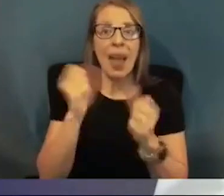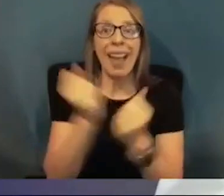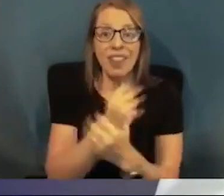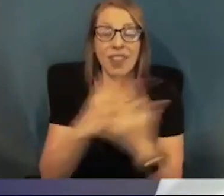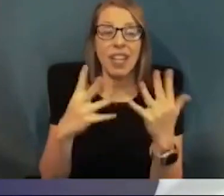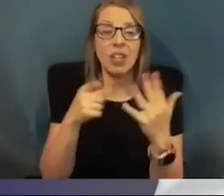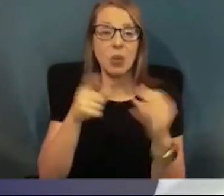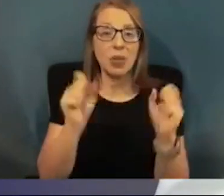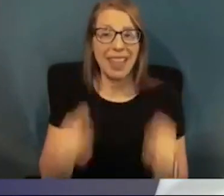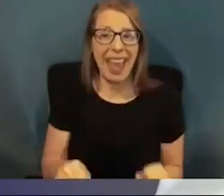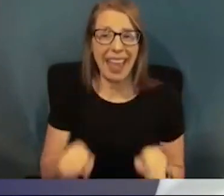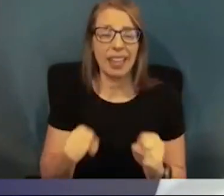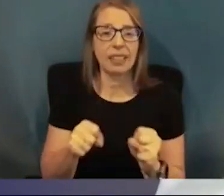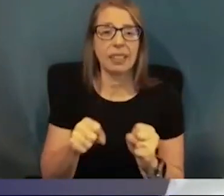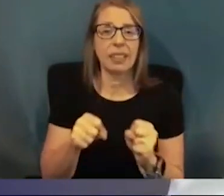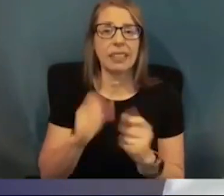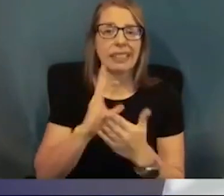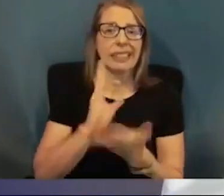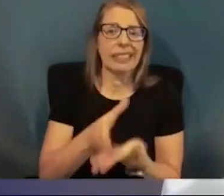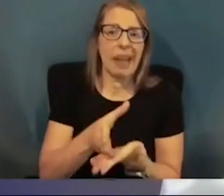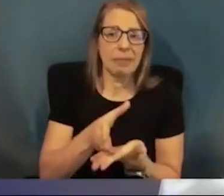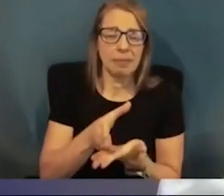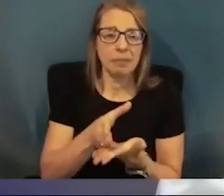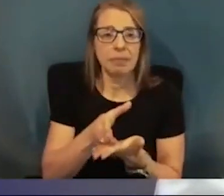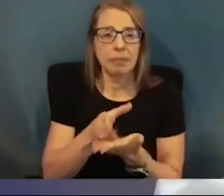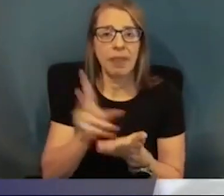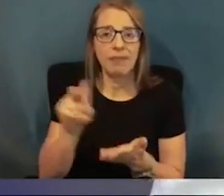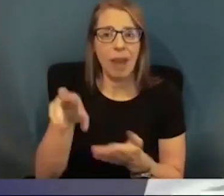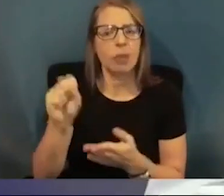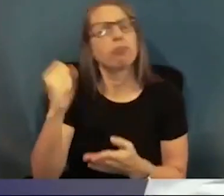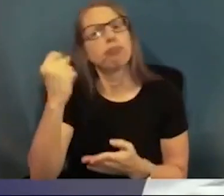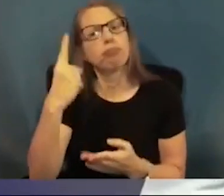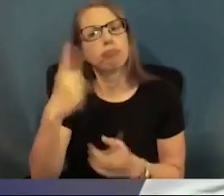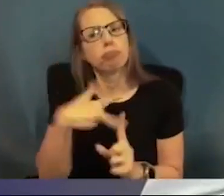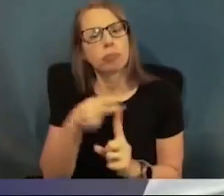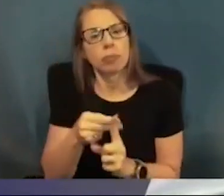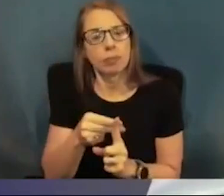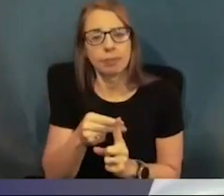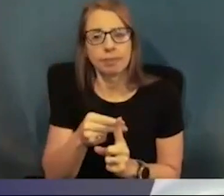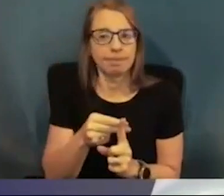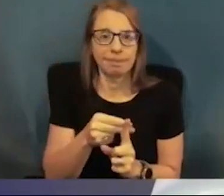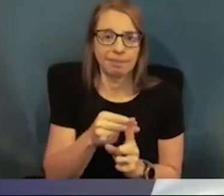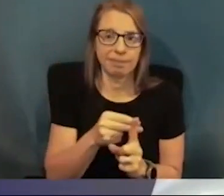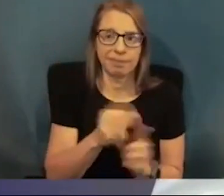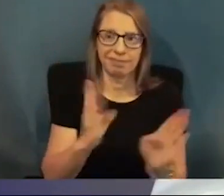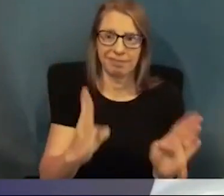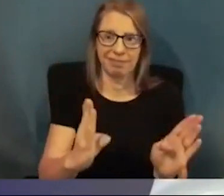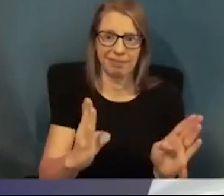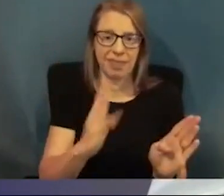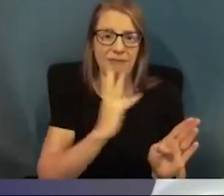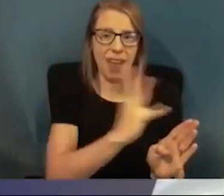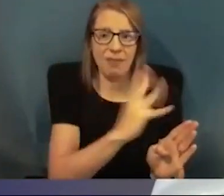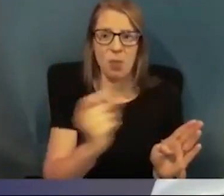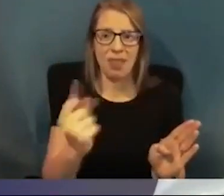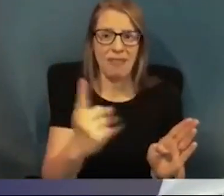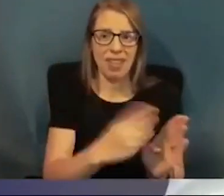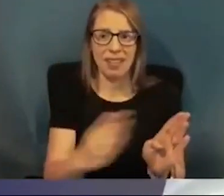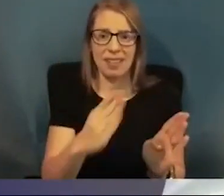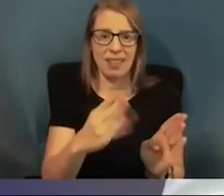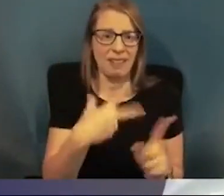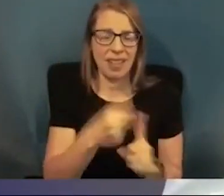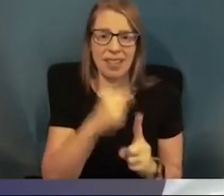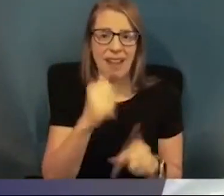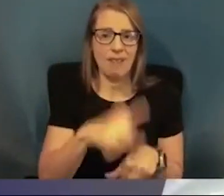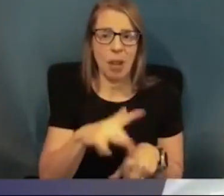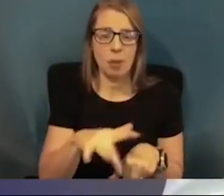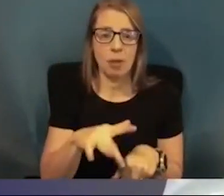mitigate stop this virus, other than a vaccine, which again is not available right now for these kids, even then COVID can break